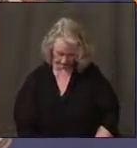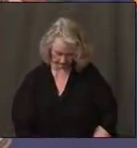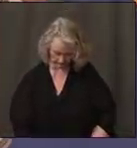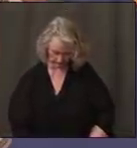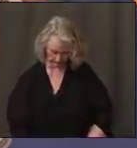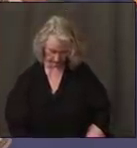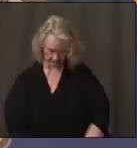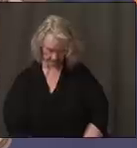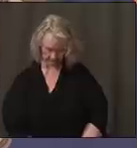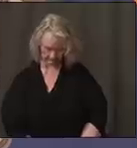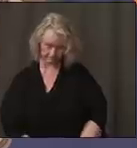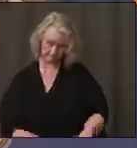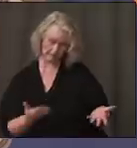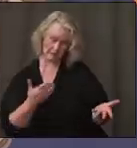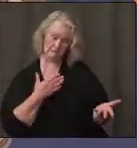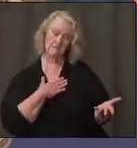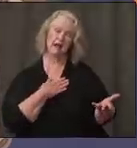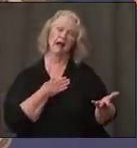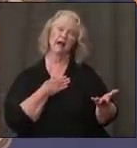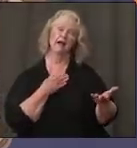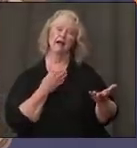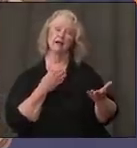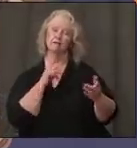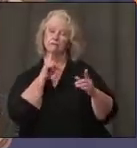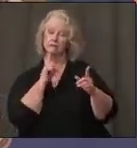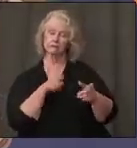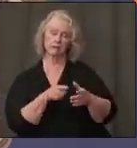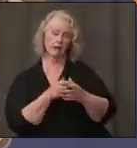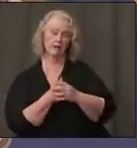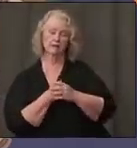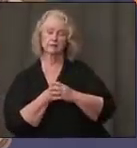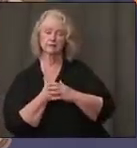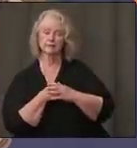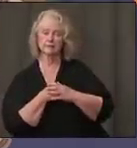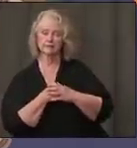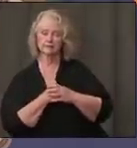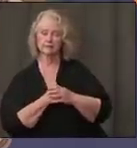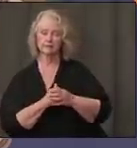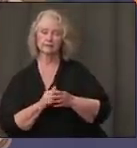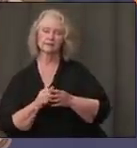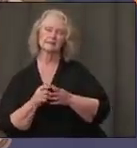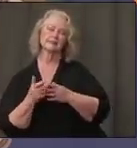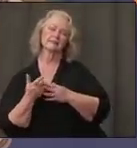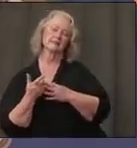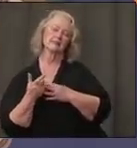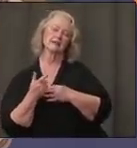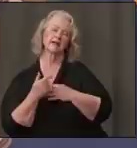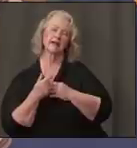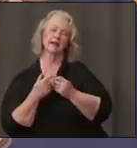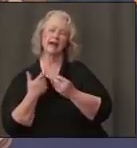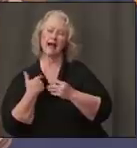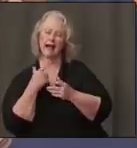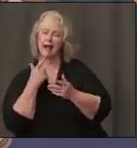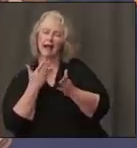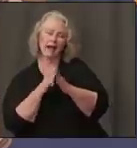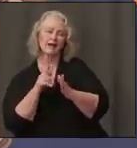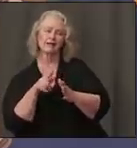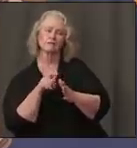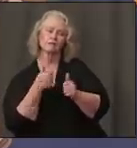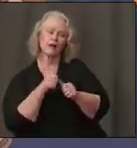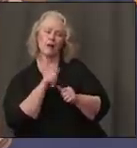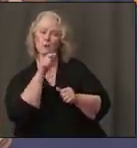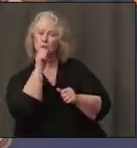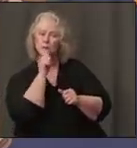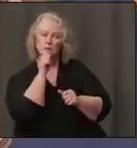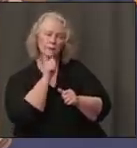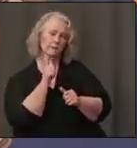to Cromwell and Enzo, we talked just the other day, let's keep our discipline a little bit longer. I don't want people